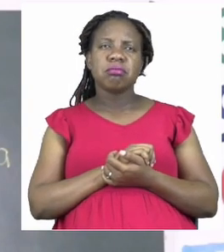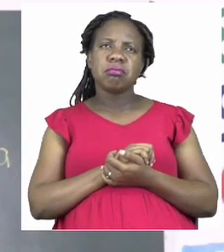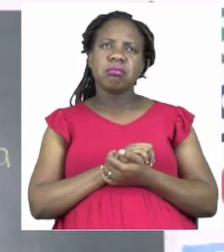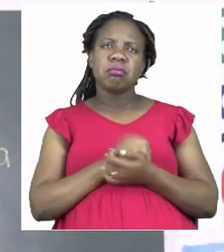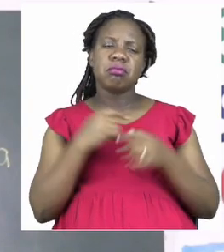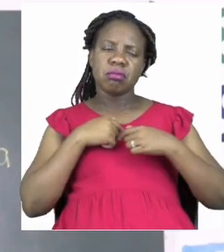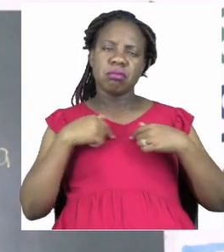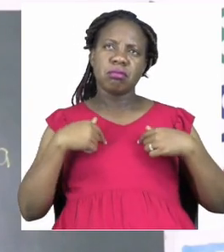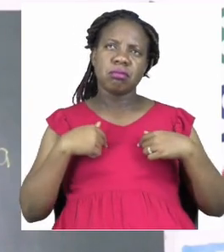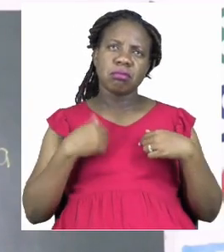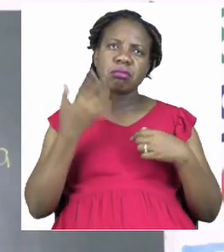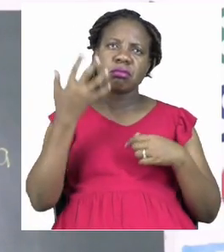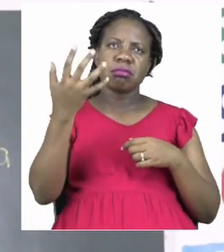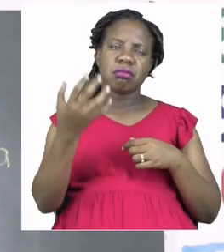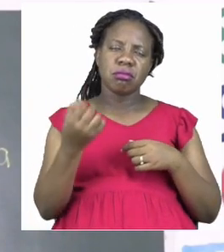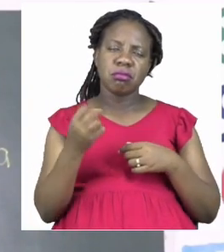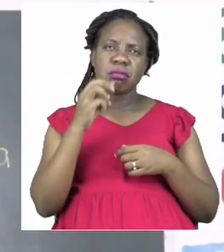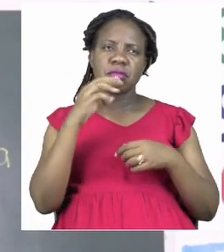think the word is